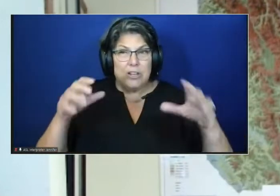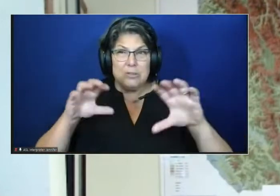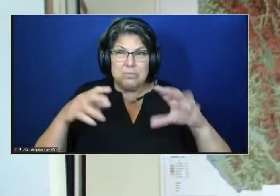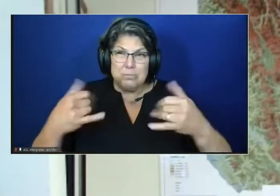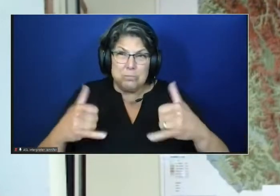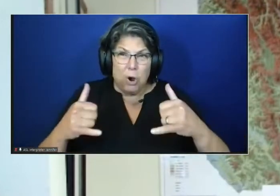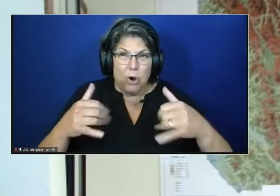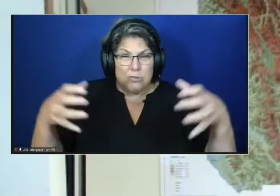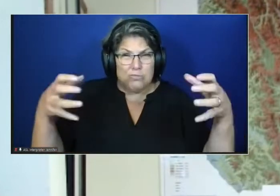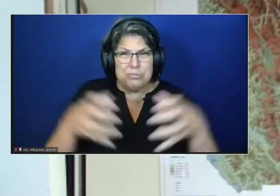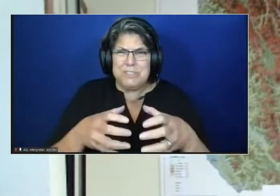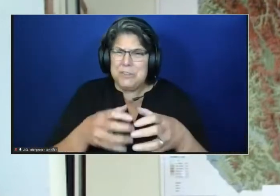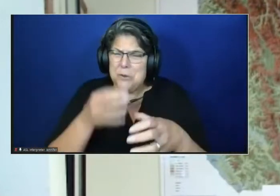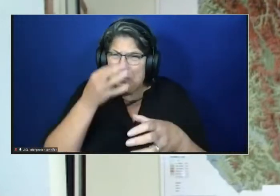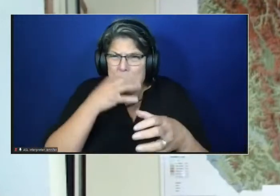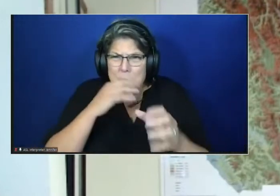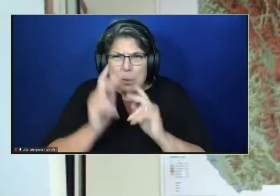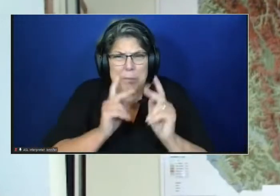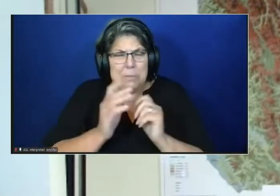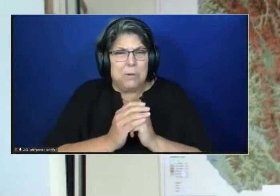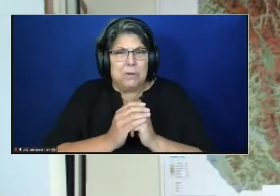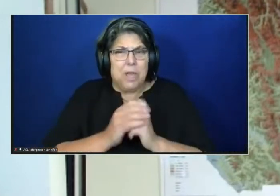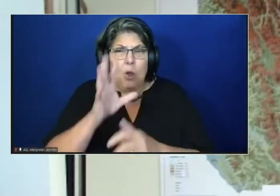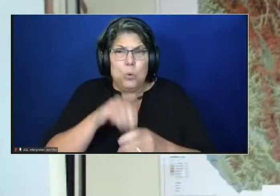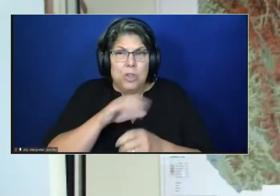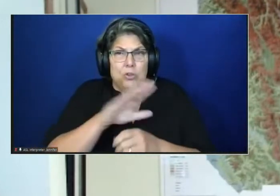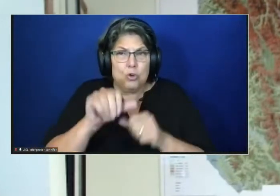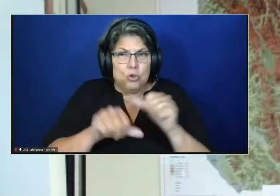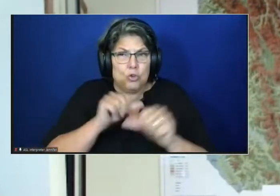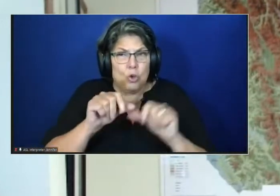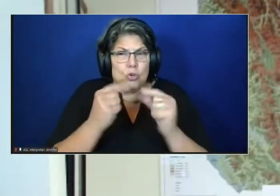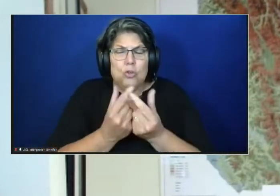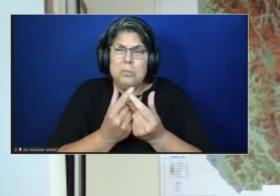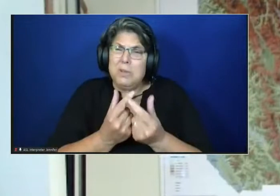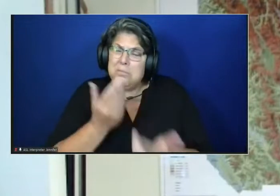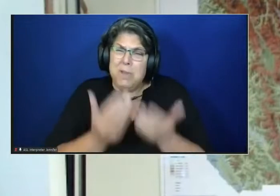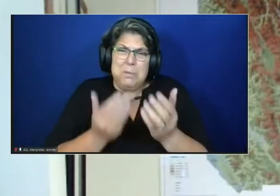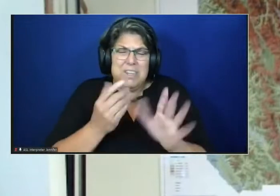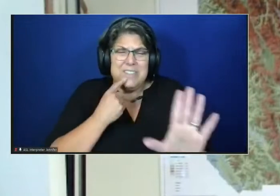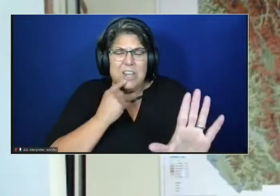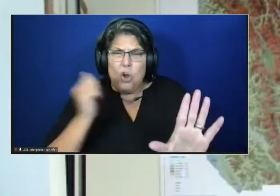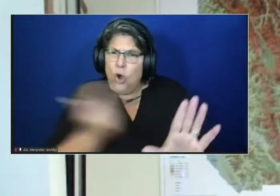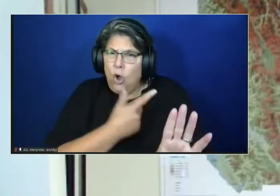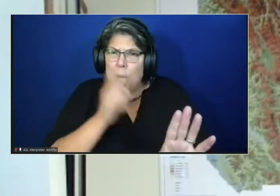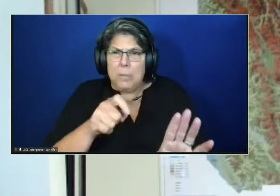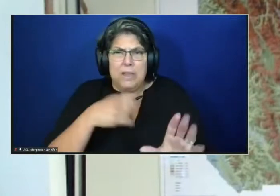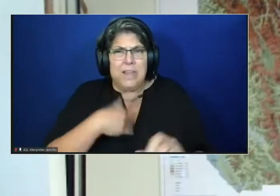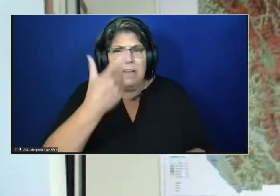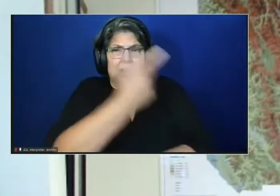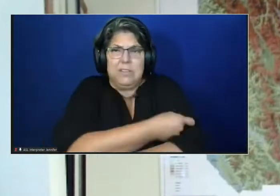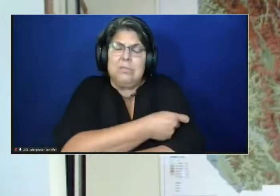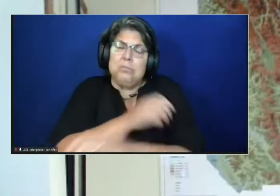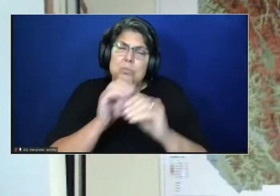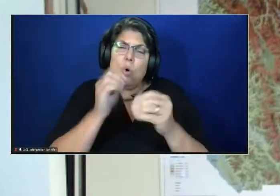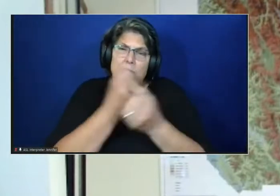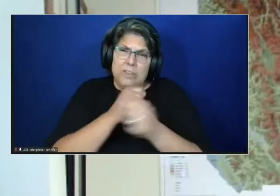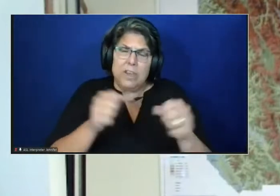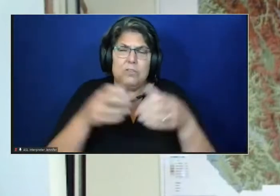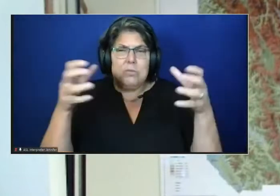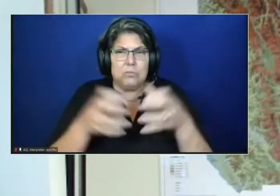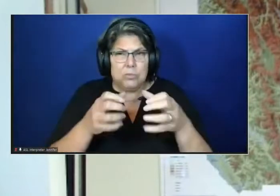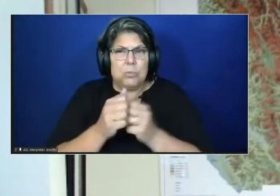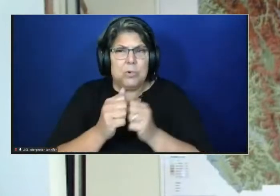you can, within your social groups, to keep it to people who are vaccinated, it is much safer to do it with people who are vaccinated. If